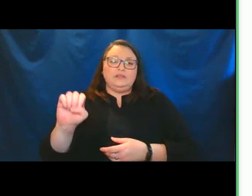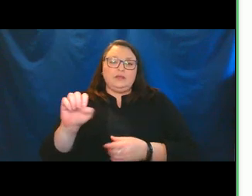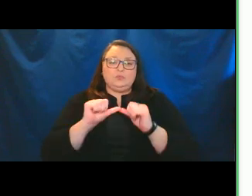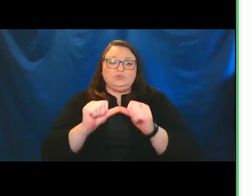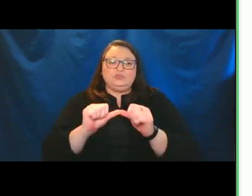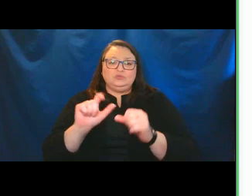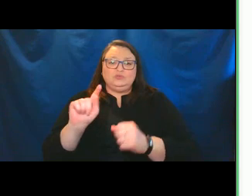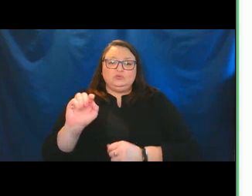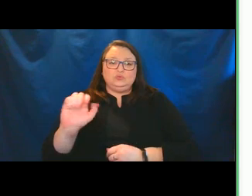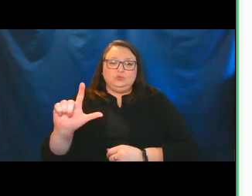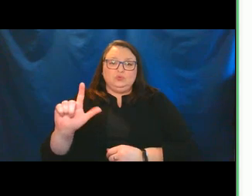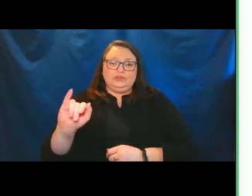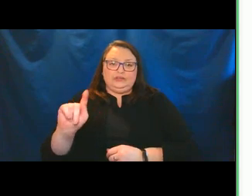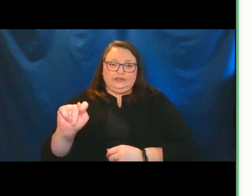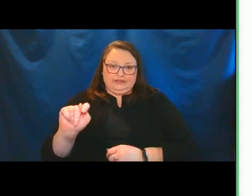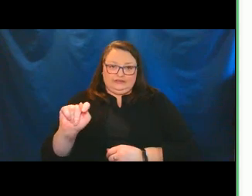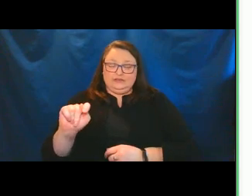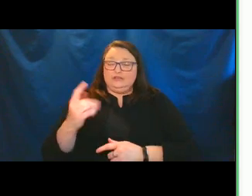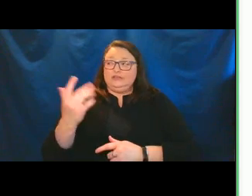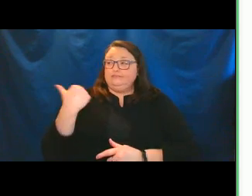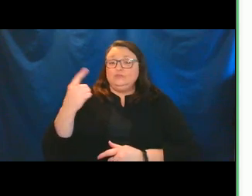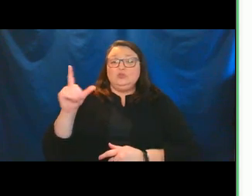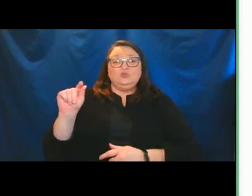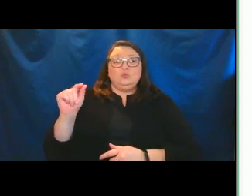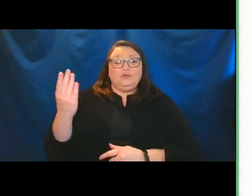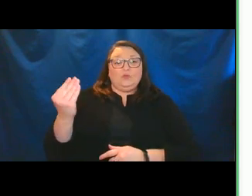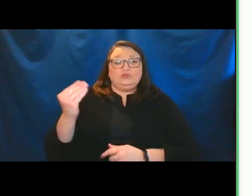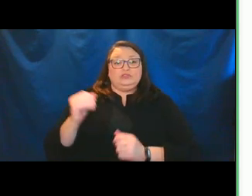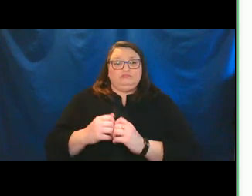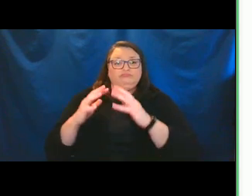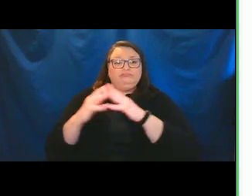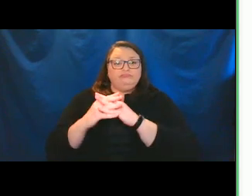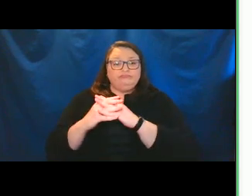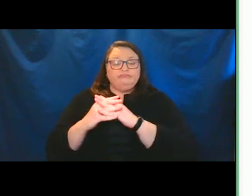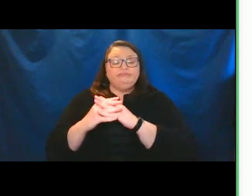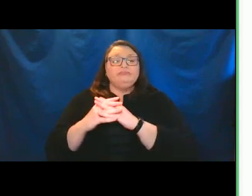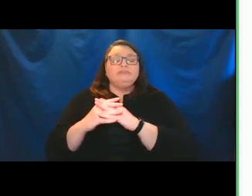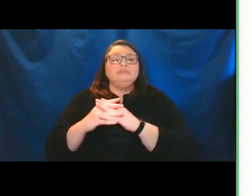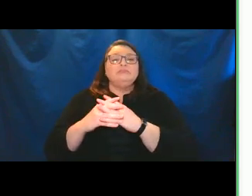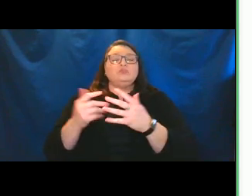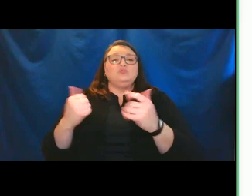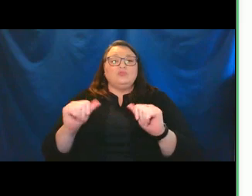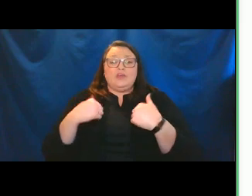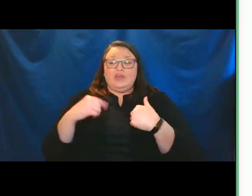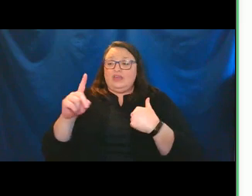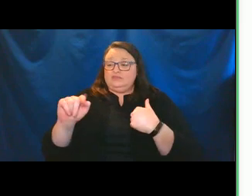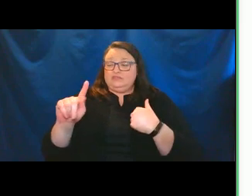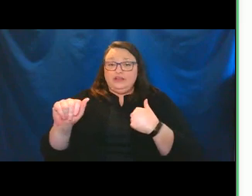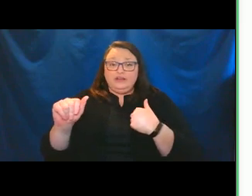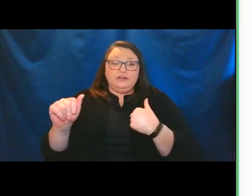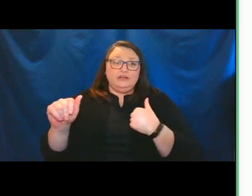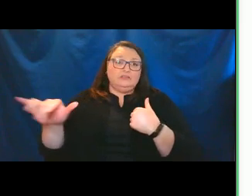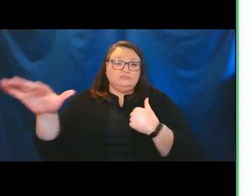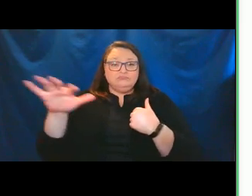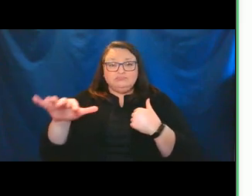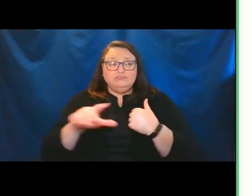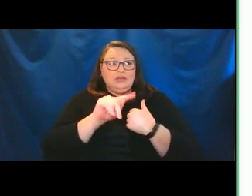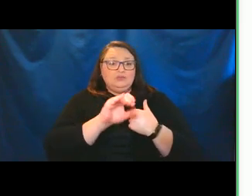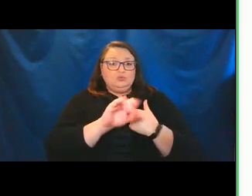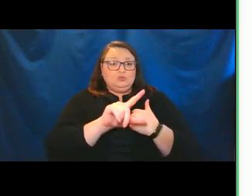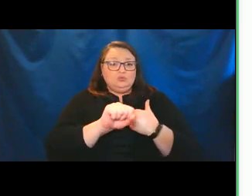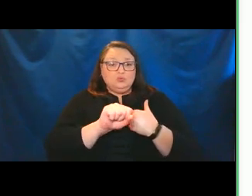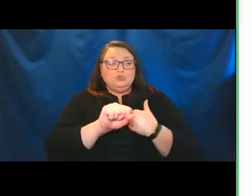we launched in 2014 as a way to bring together data with tools,